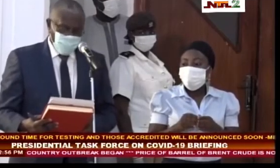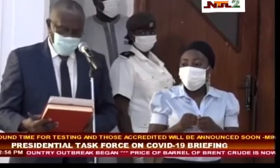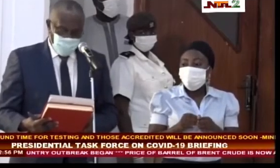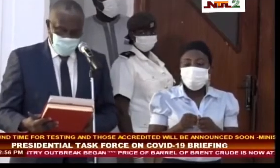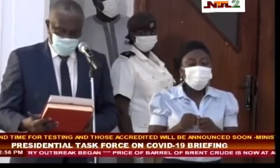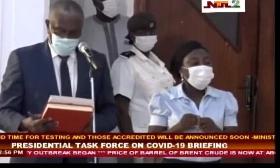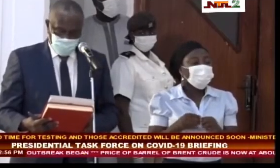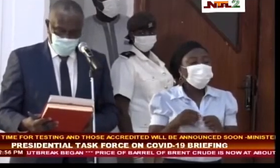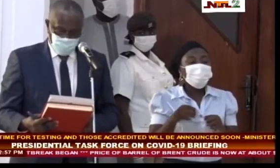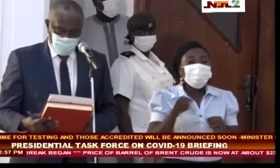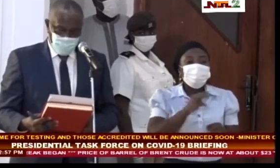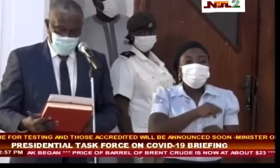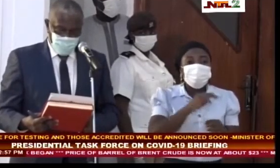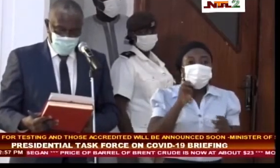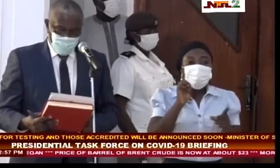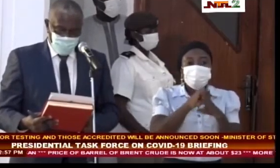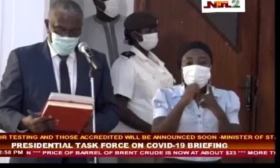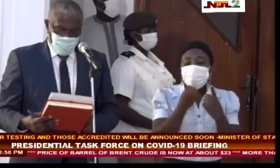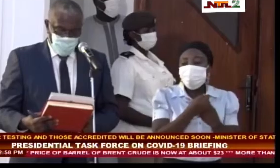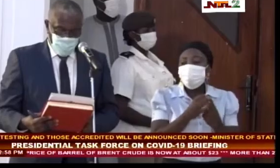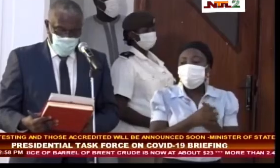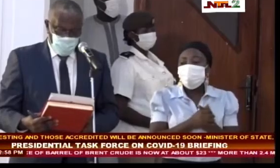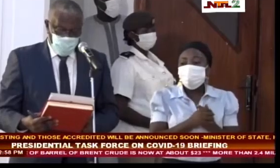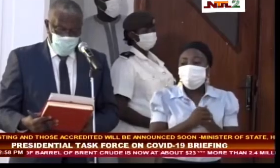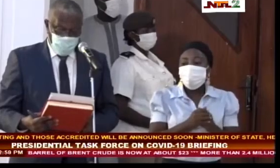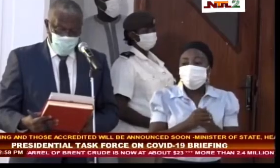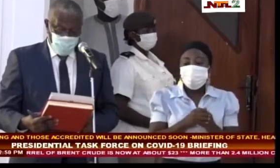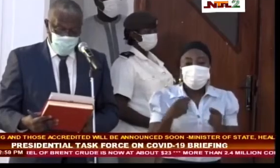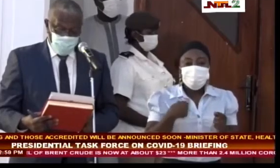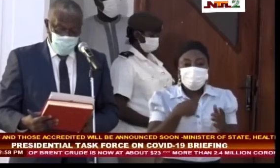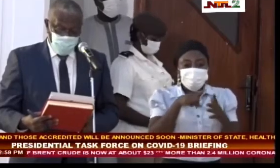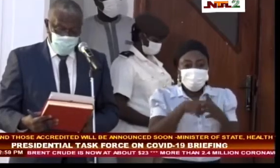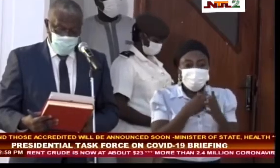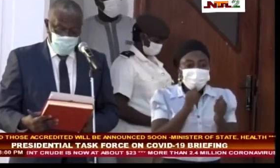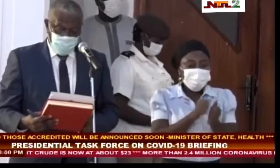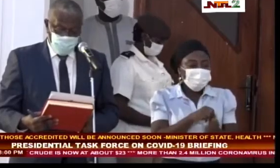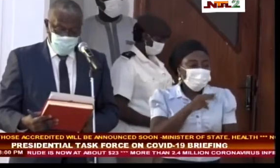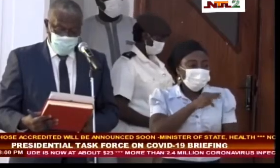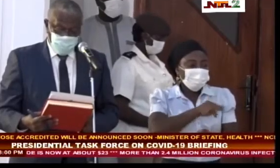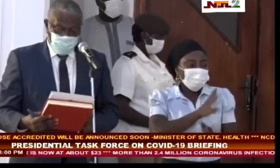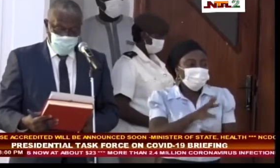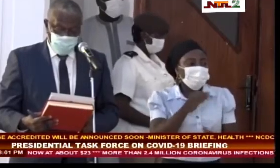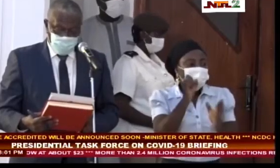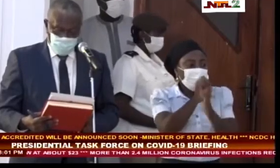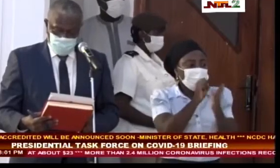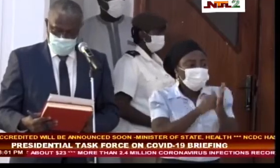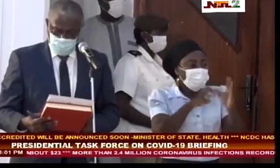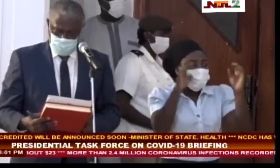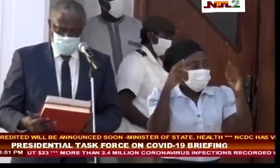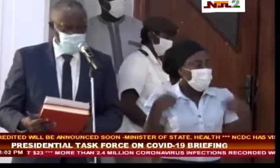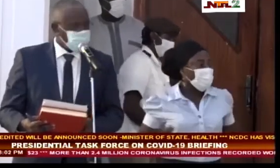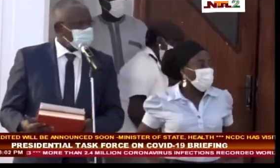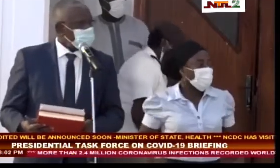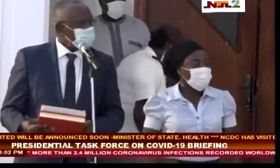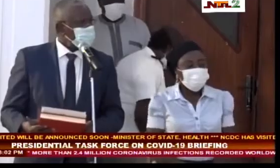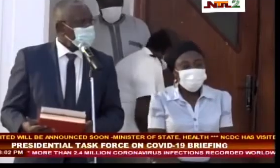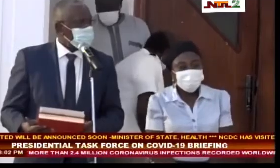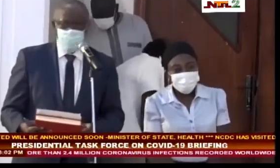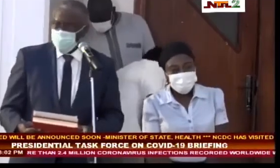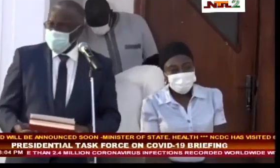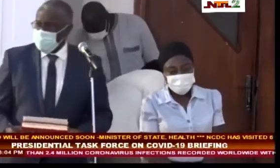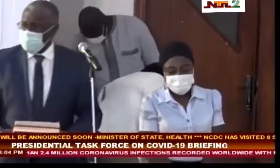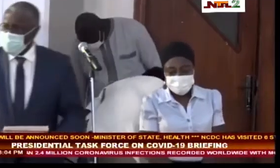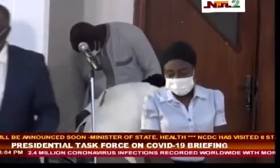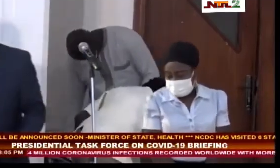Minister of Environment. Okay. We shall begin with the Honorable Minister of State for Health.